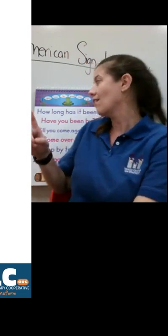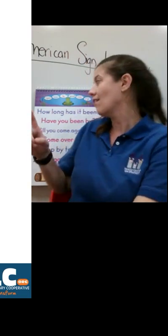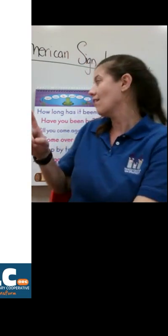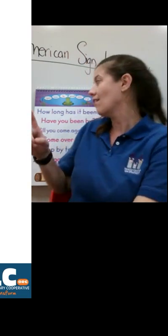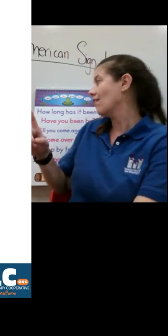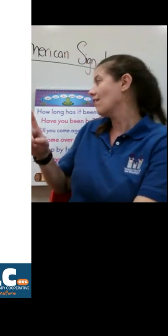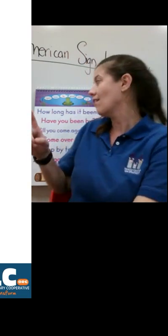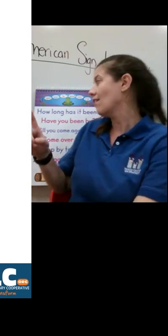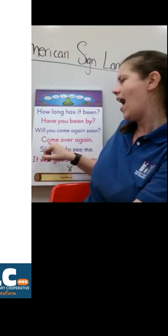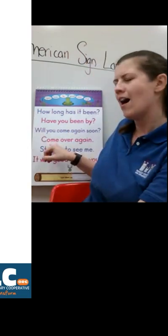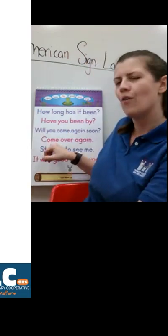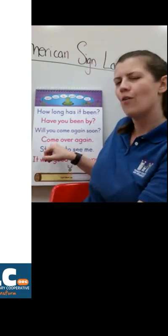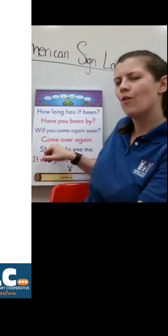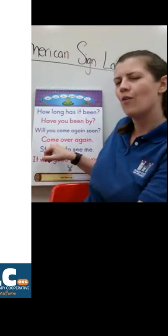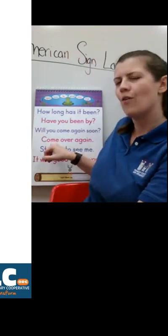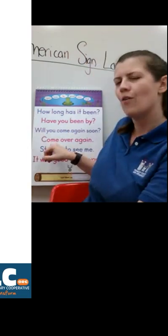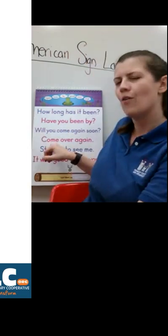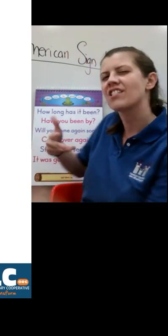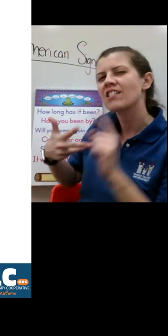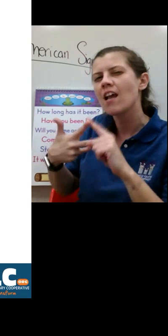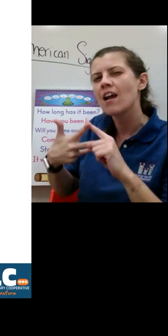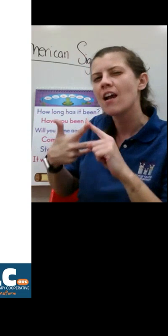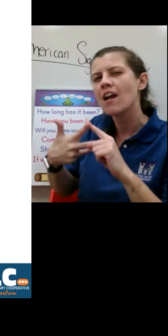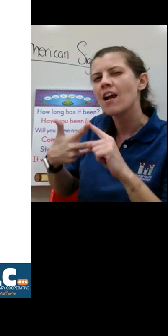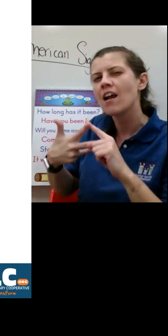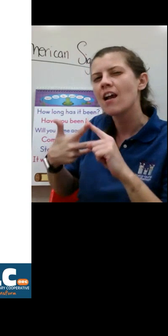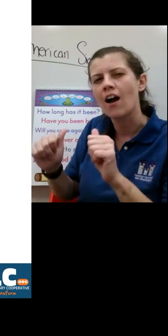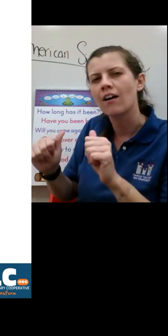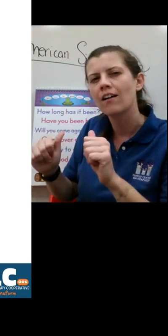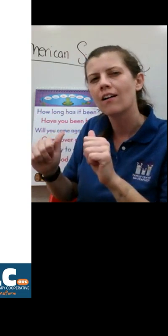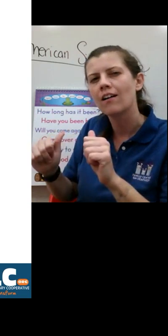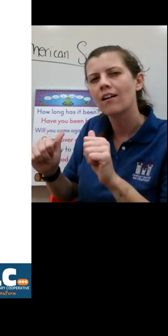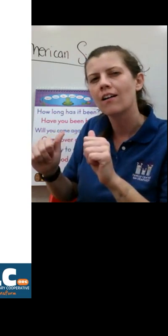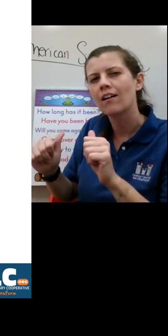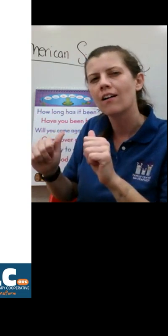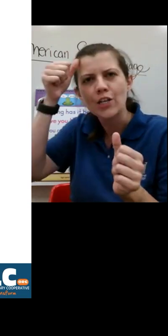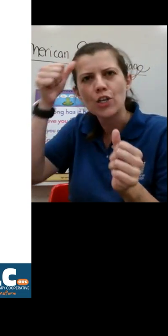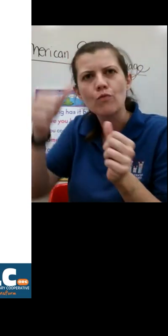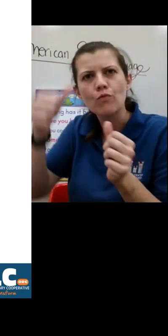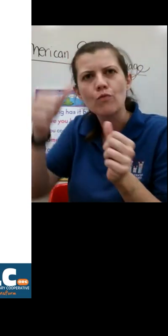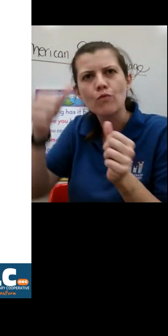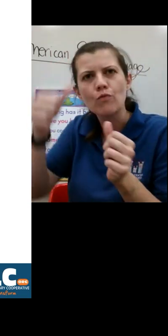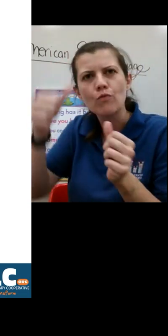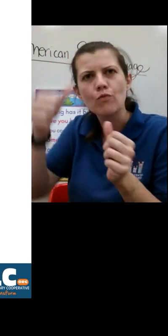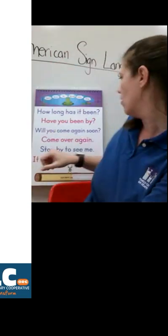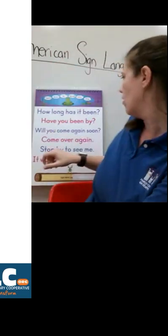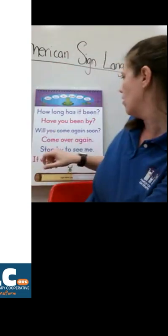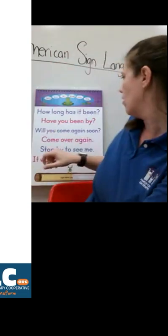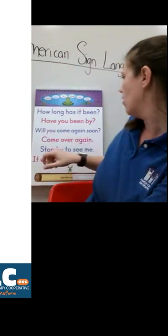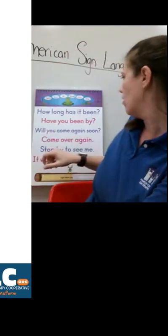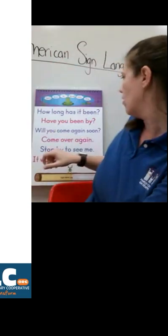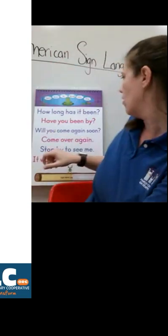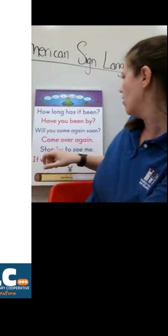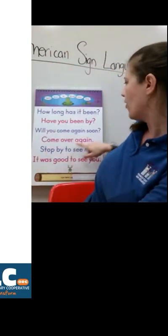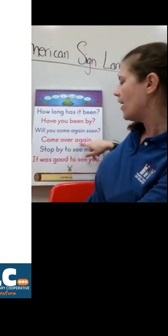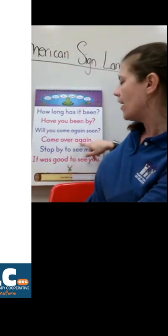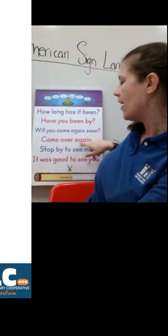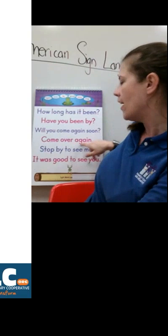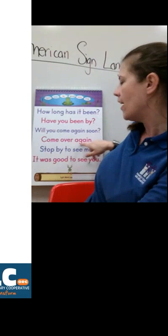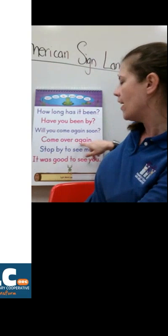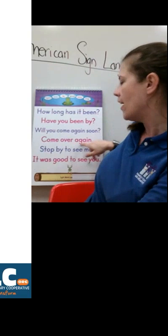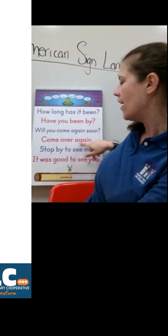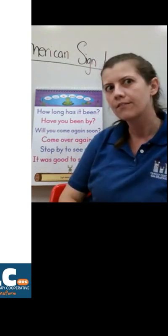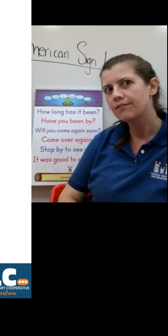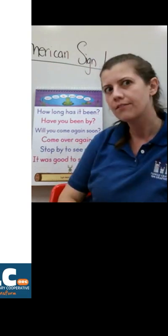So, how about the second one we try? Can you recall? Come